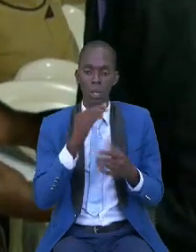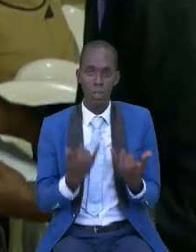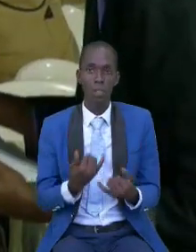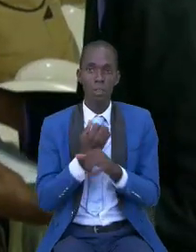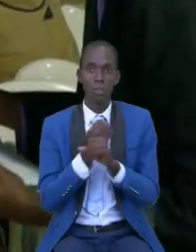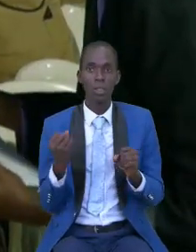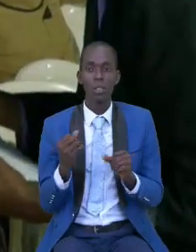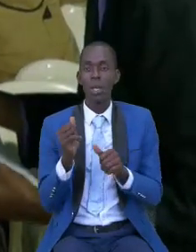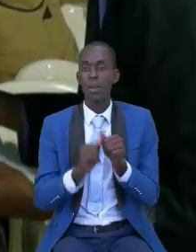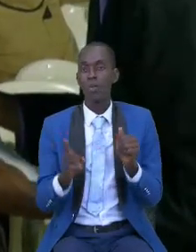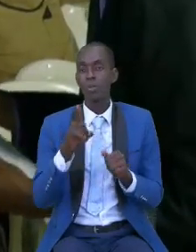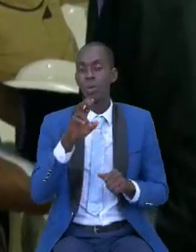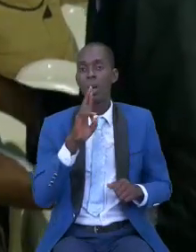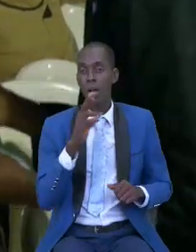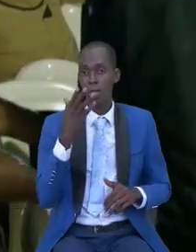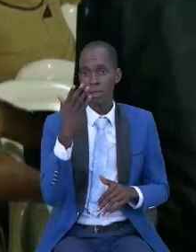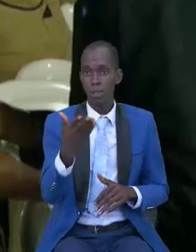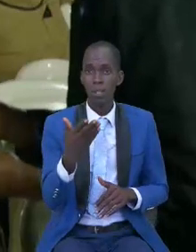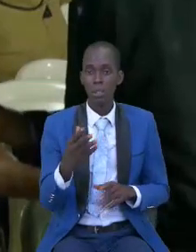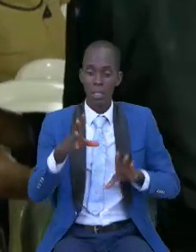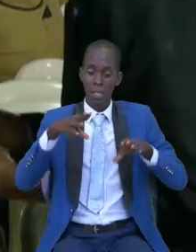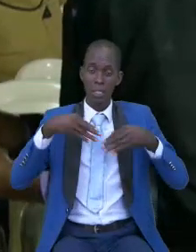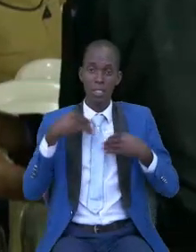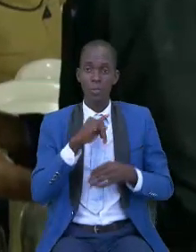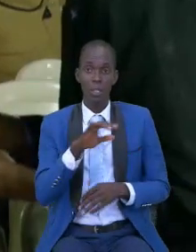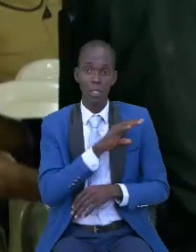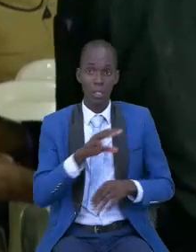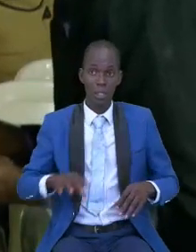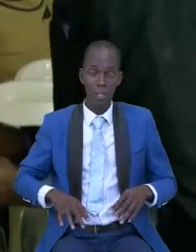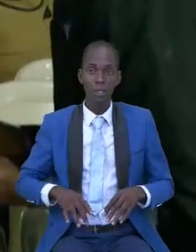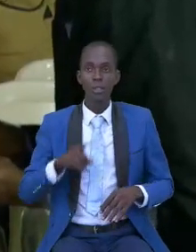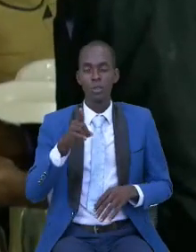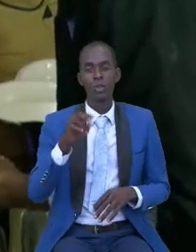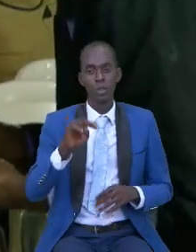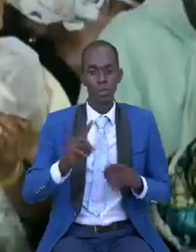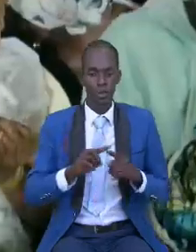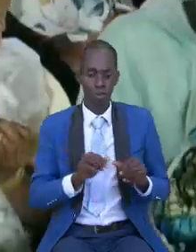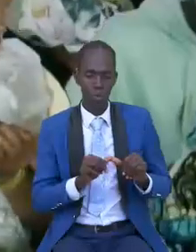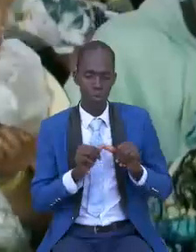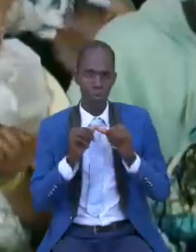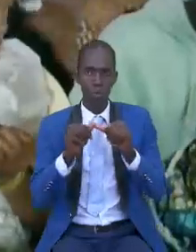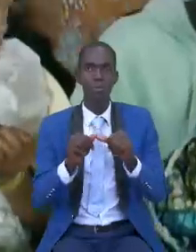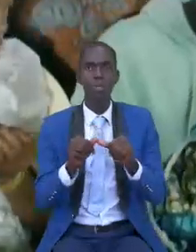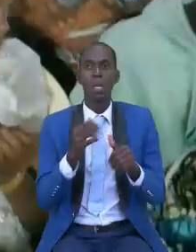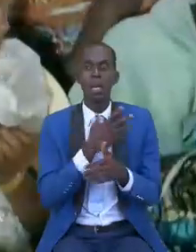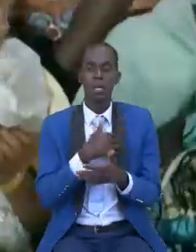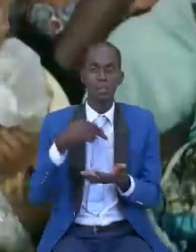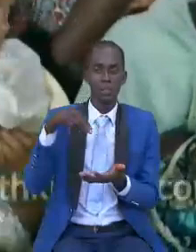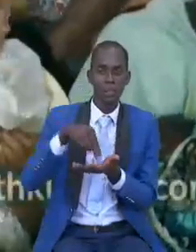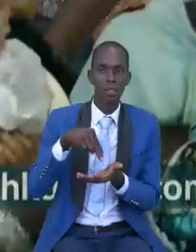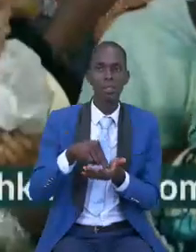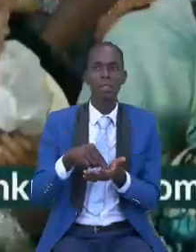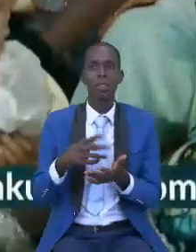are raising up your hand. You will now begin to move on and keep standing up. And all